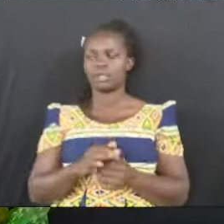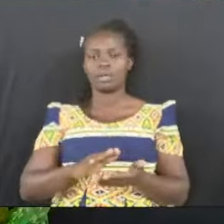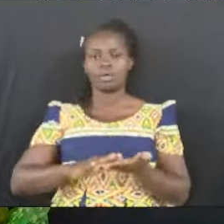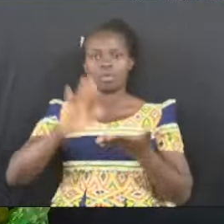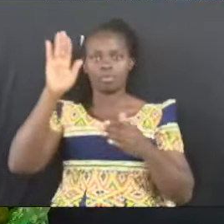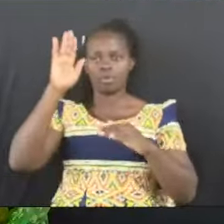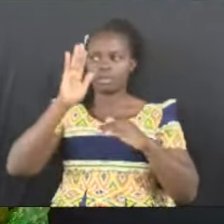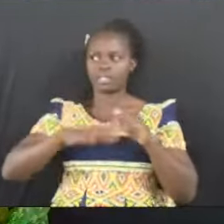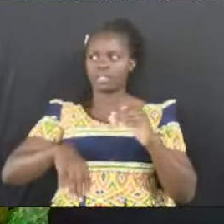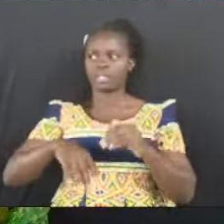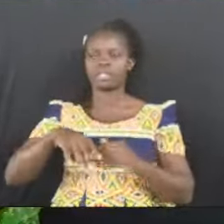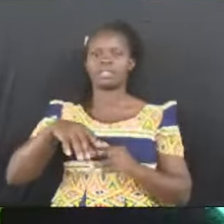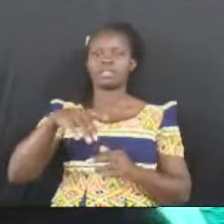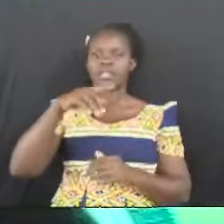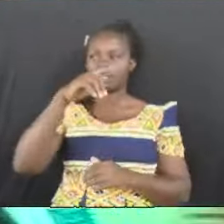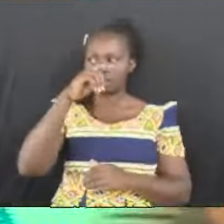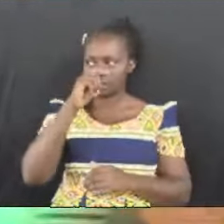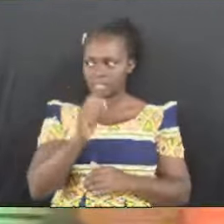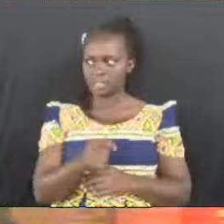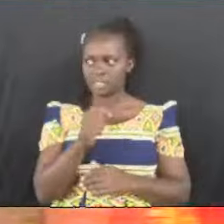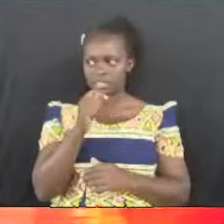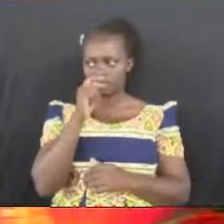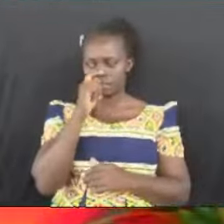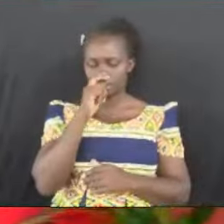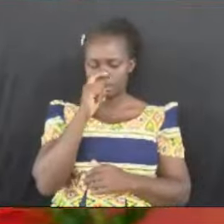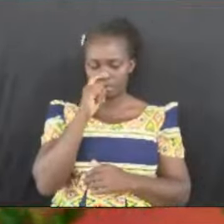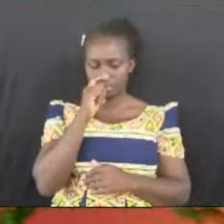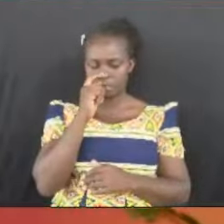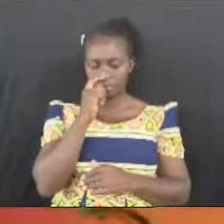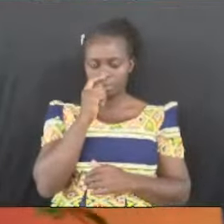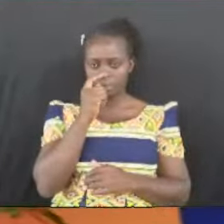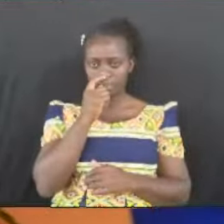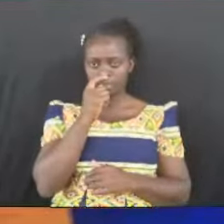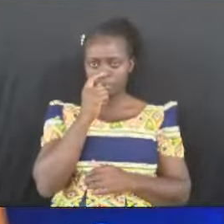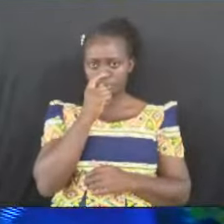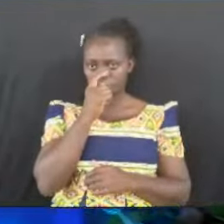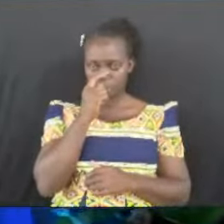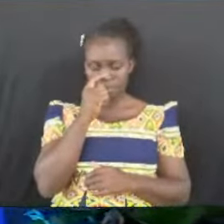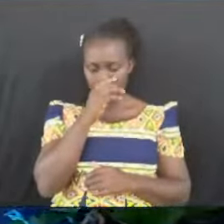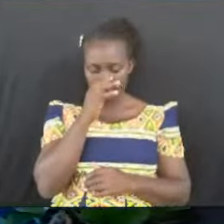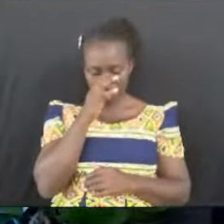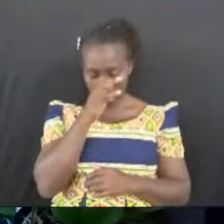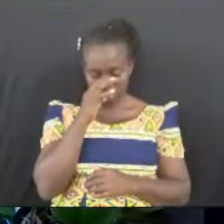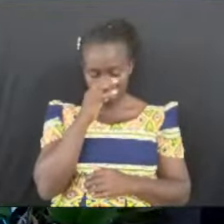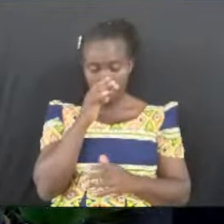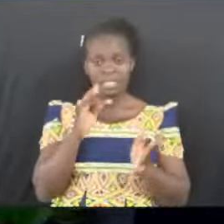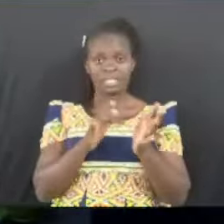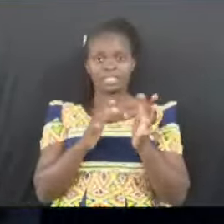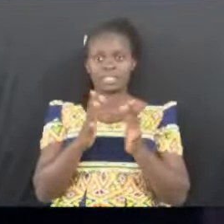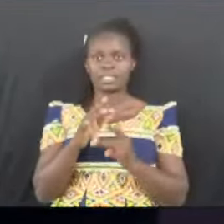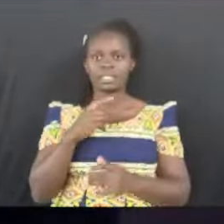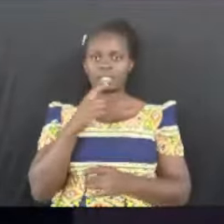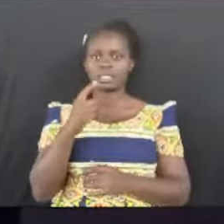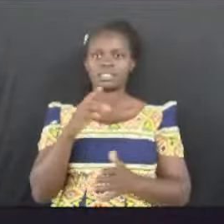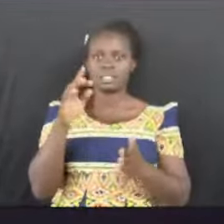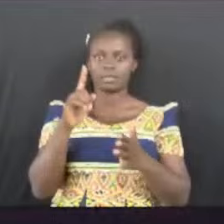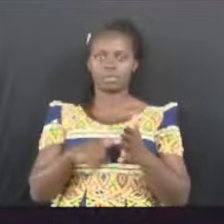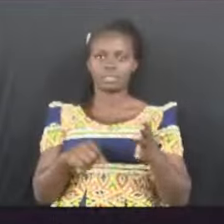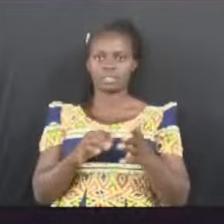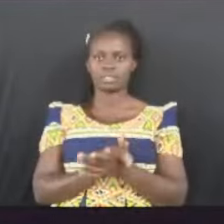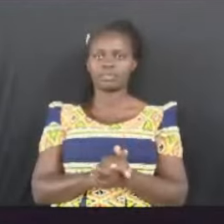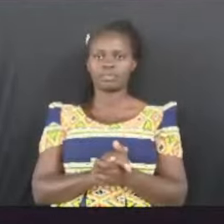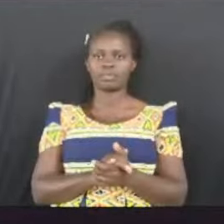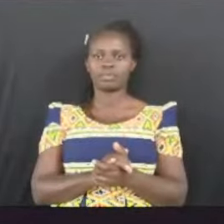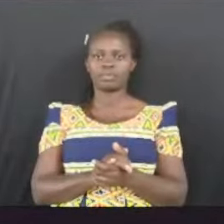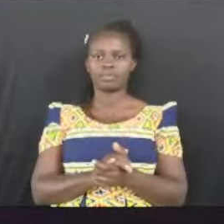justice, about righteousness. You know, Jesus said a word that we don't think